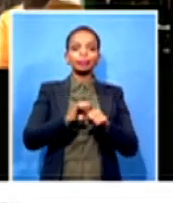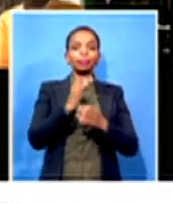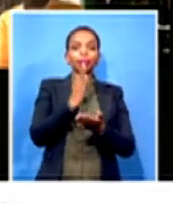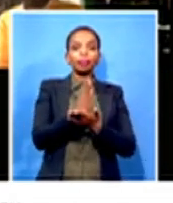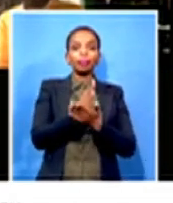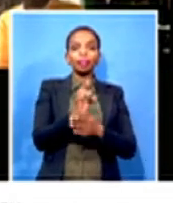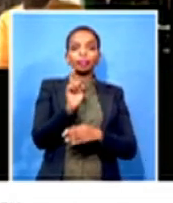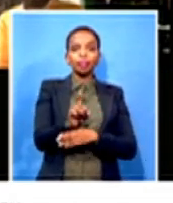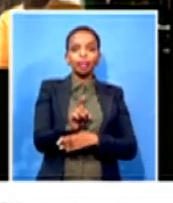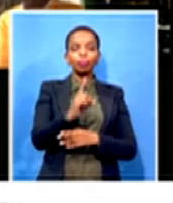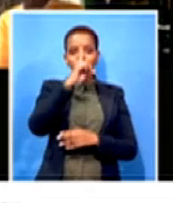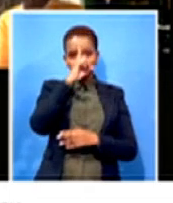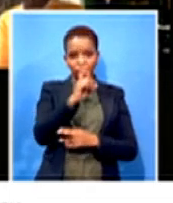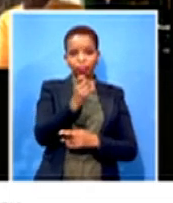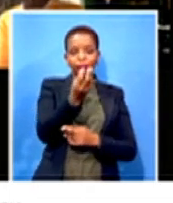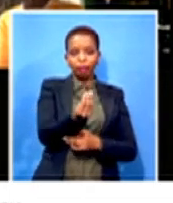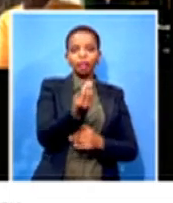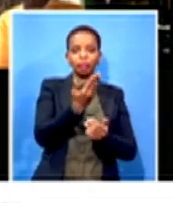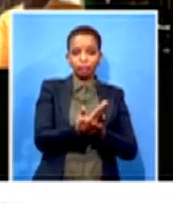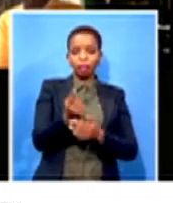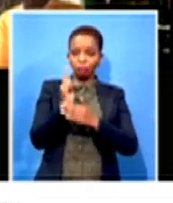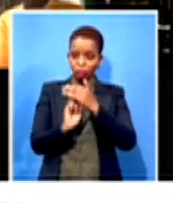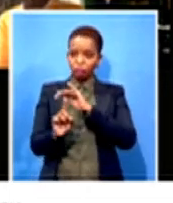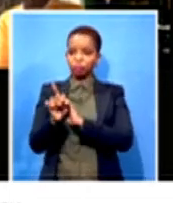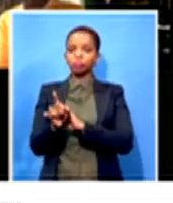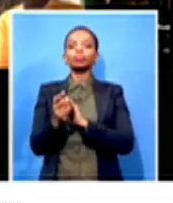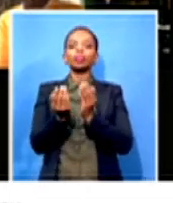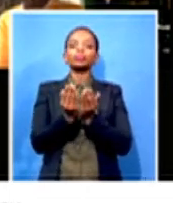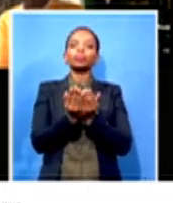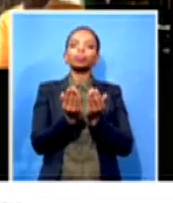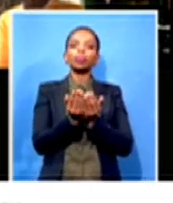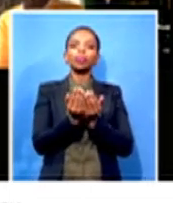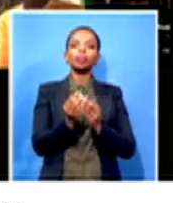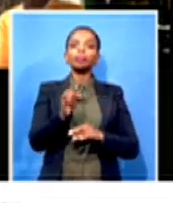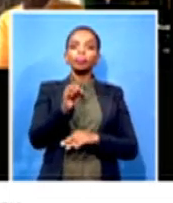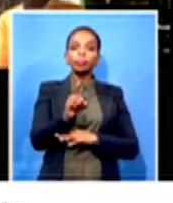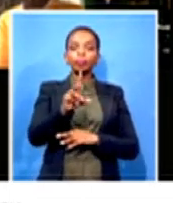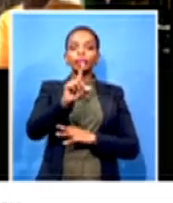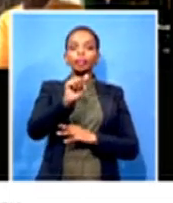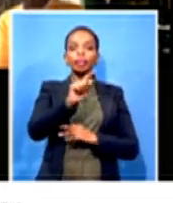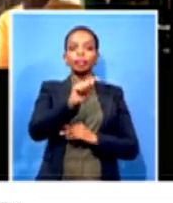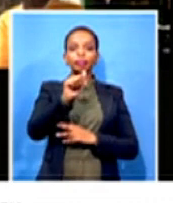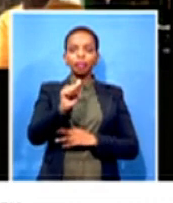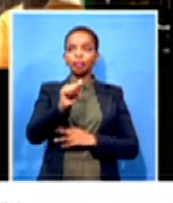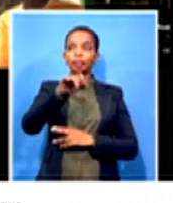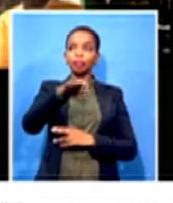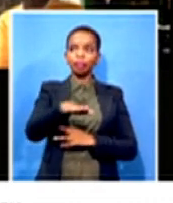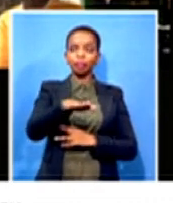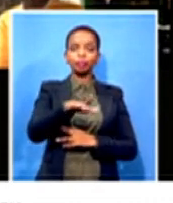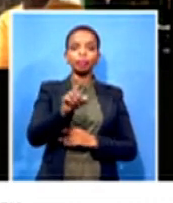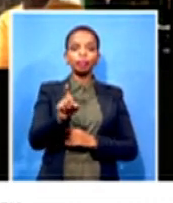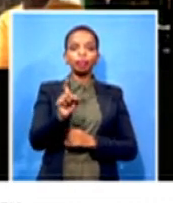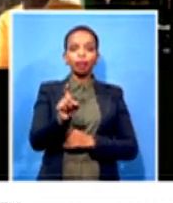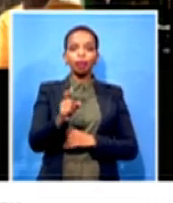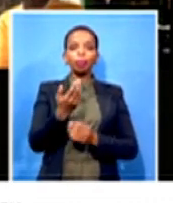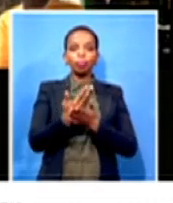the data around the children who had the oncological malignancies and other primary immune